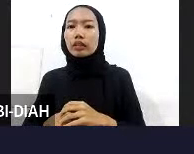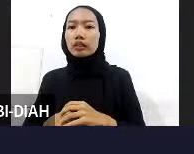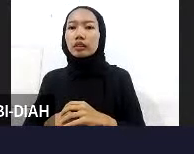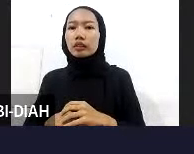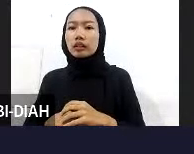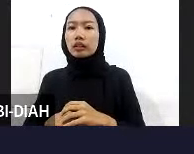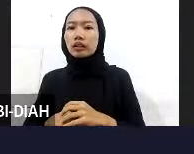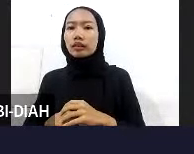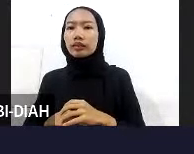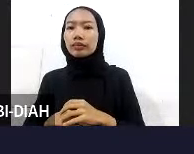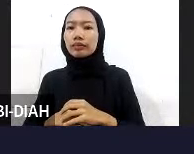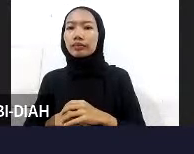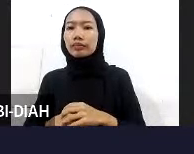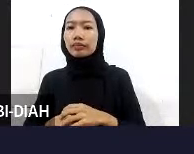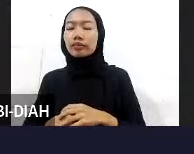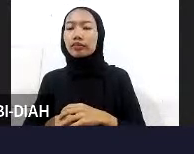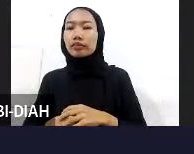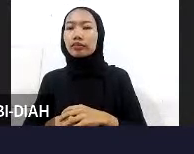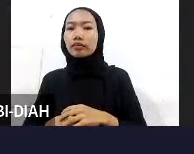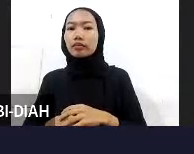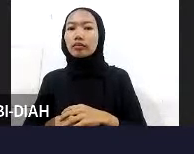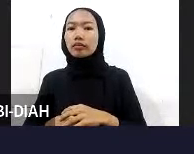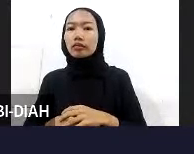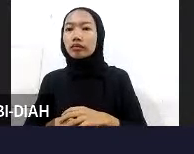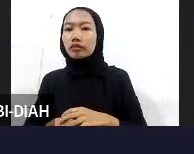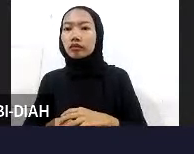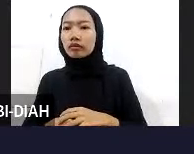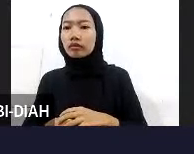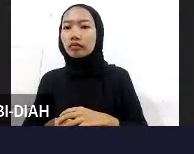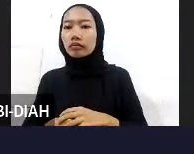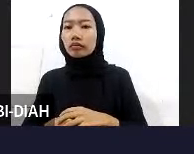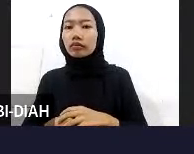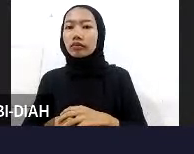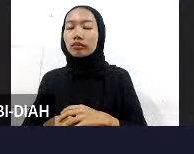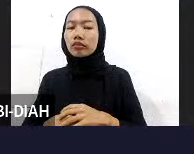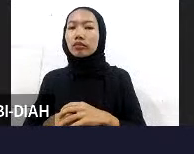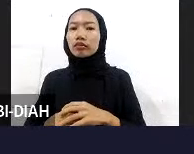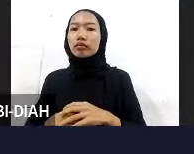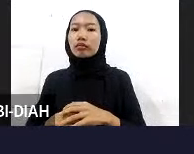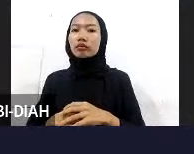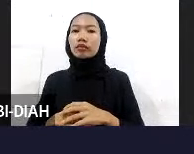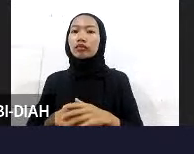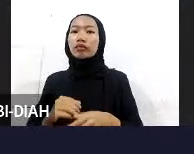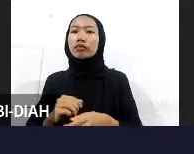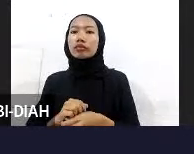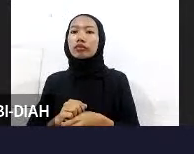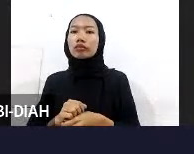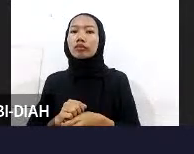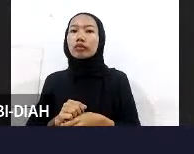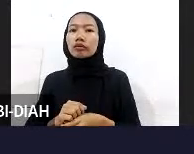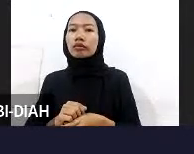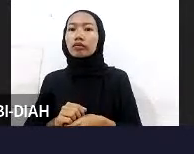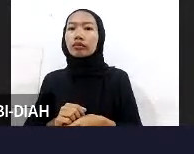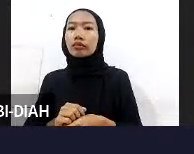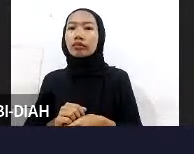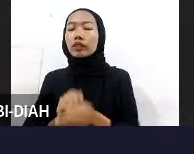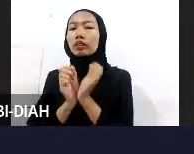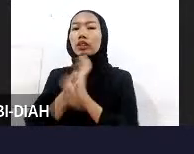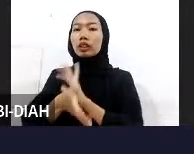advocate. So this is to do with the stereotype we do in